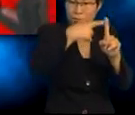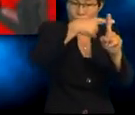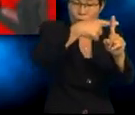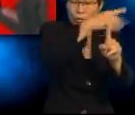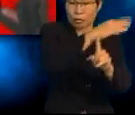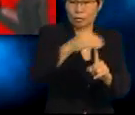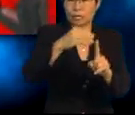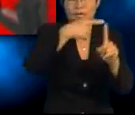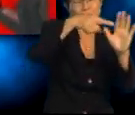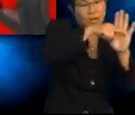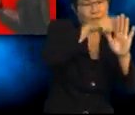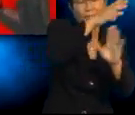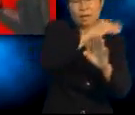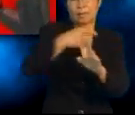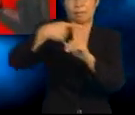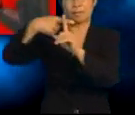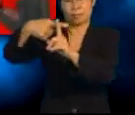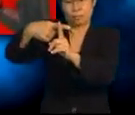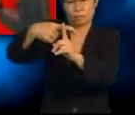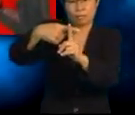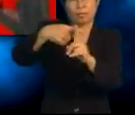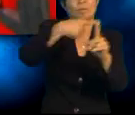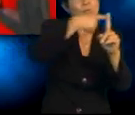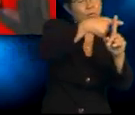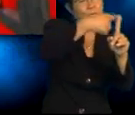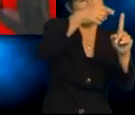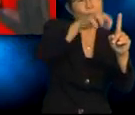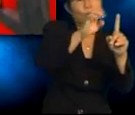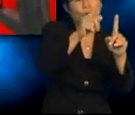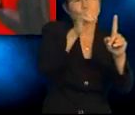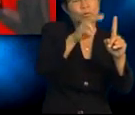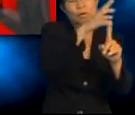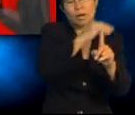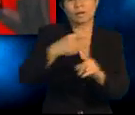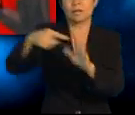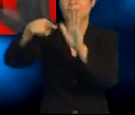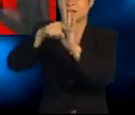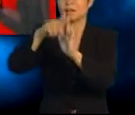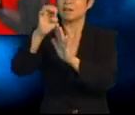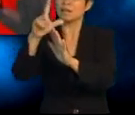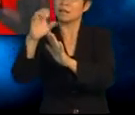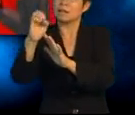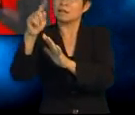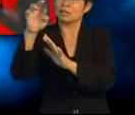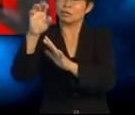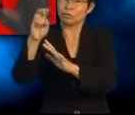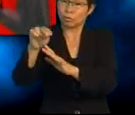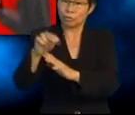photons and positive ions, or negative charges, such as electrons and negative